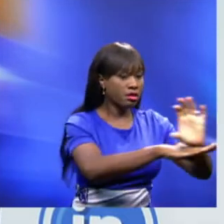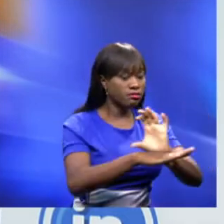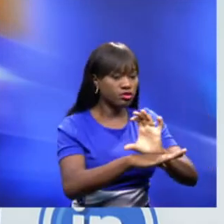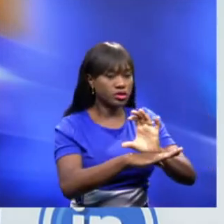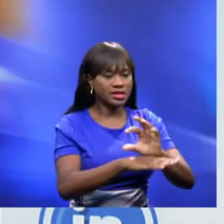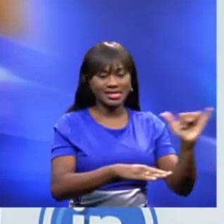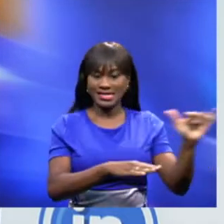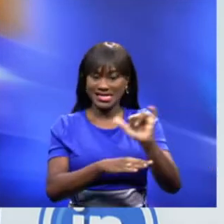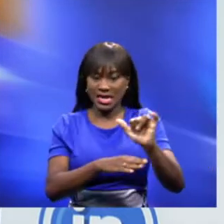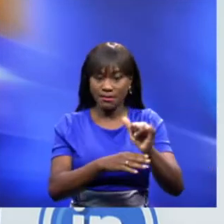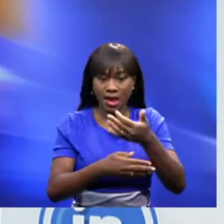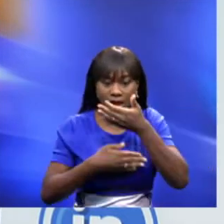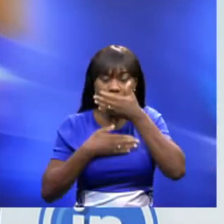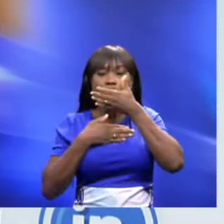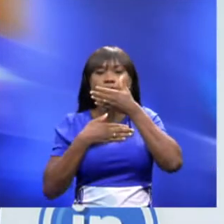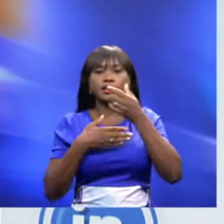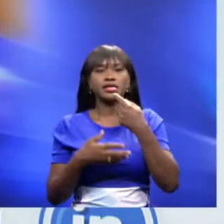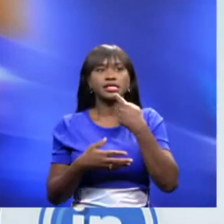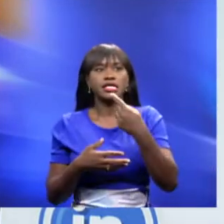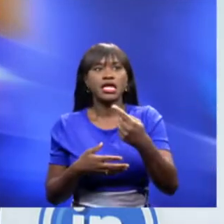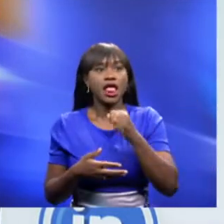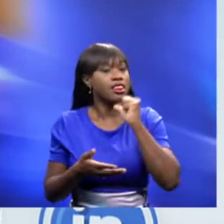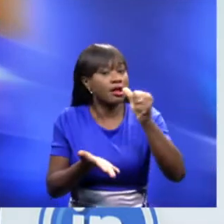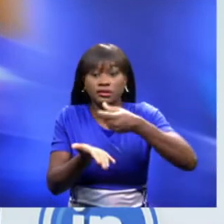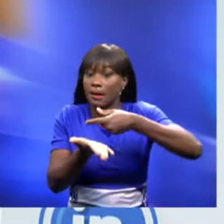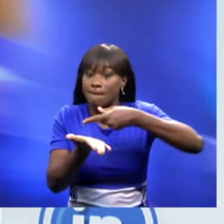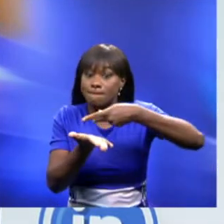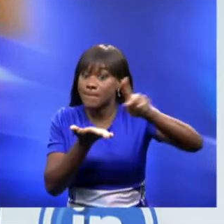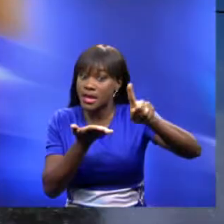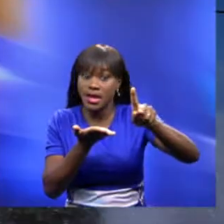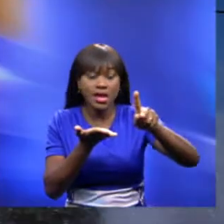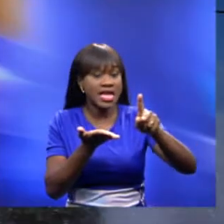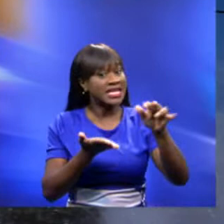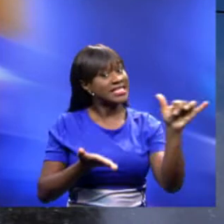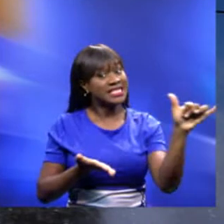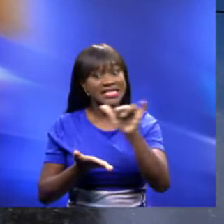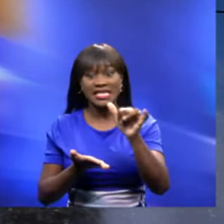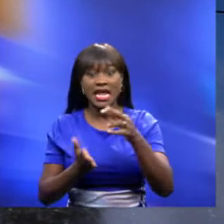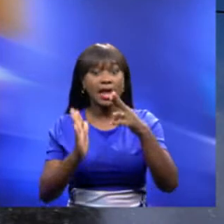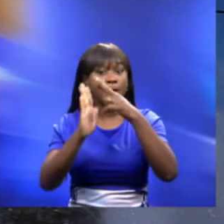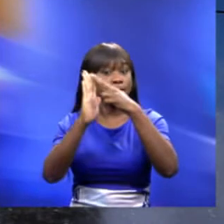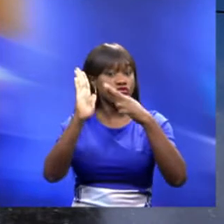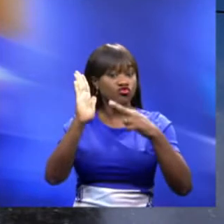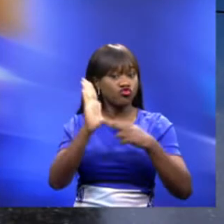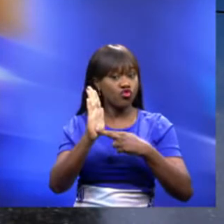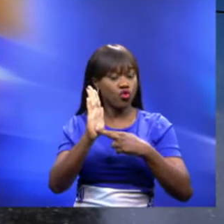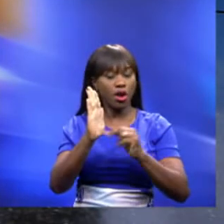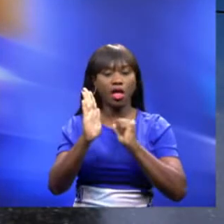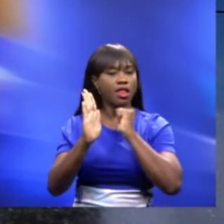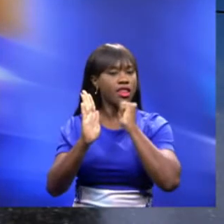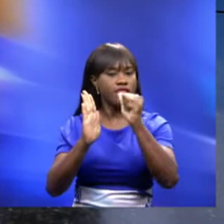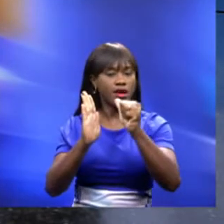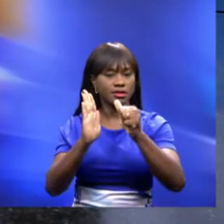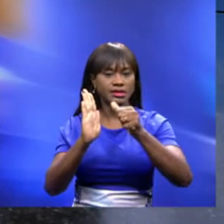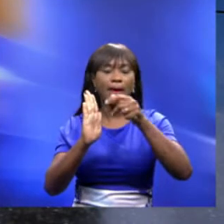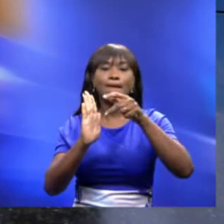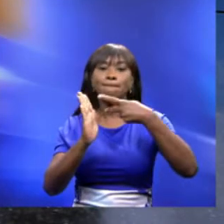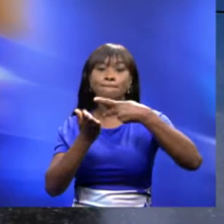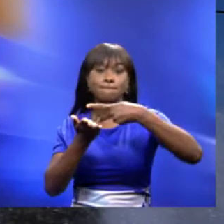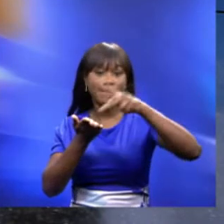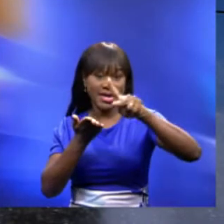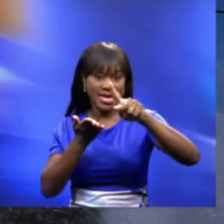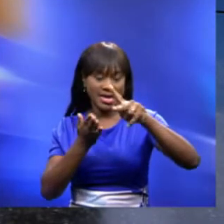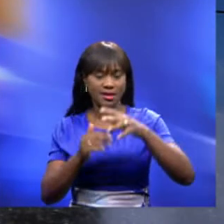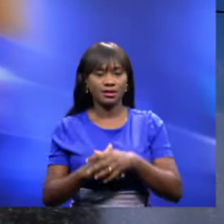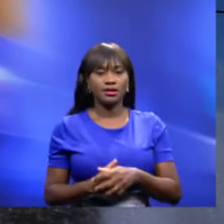kidnapping, we tell them don't pay, is the same rule we give to persons as it relates to